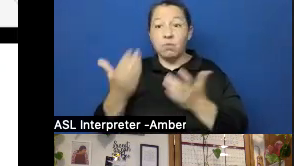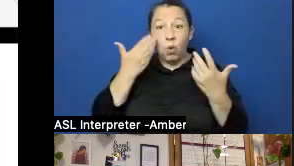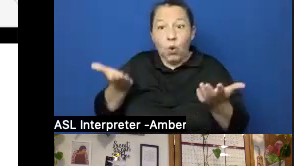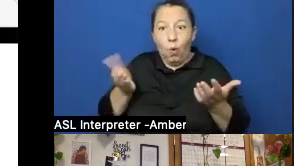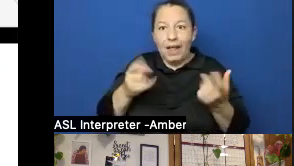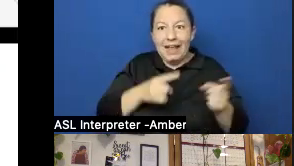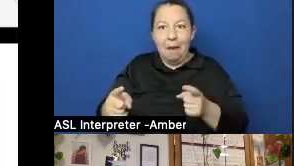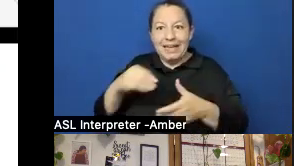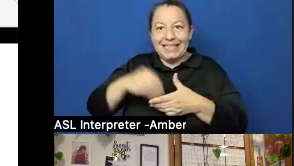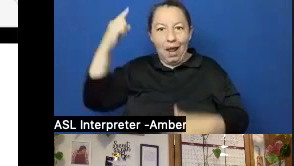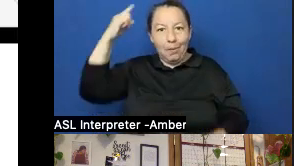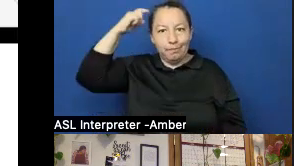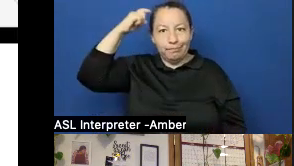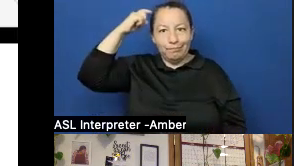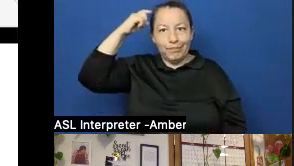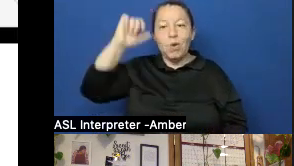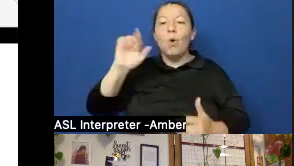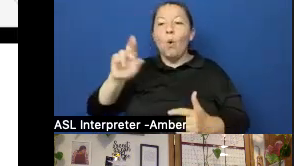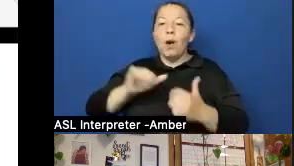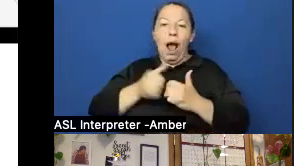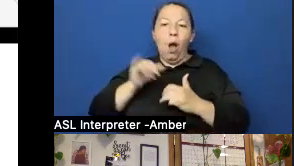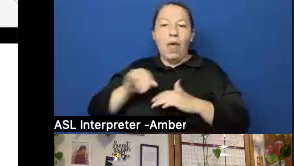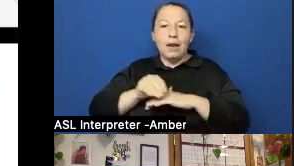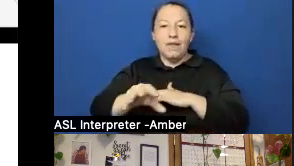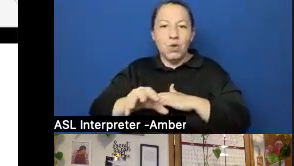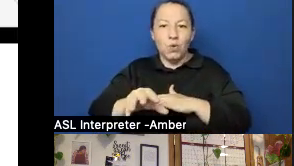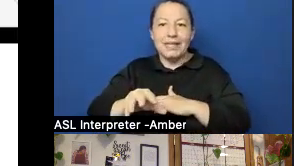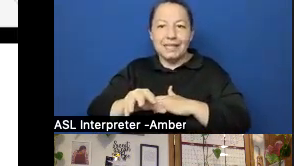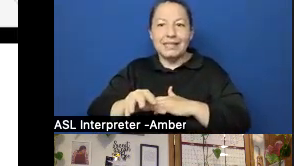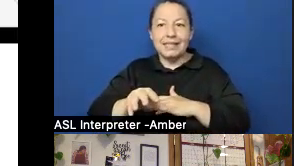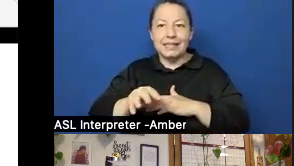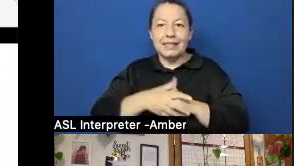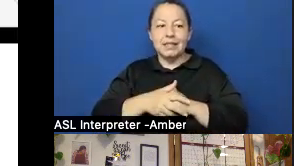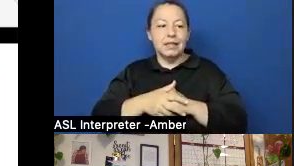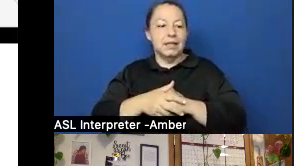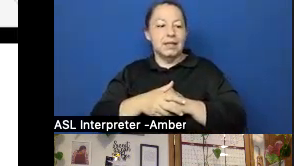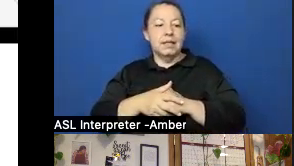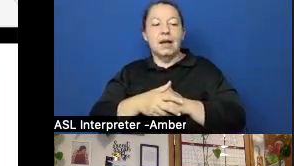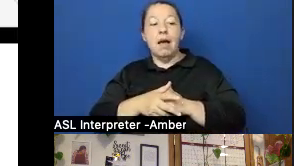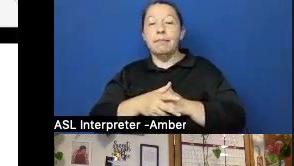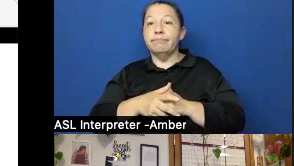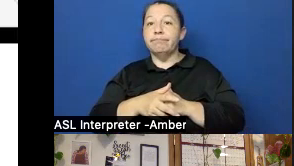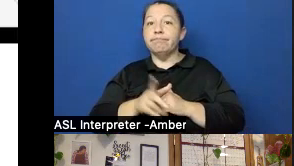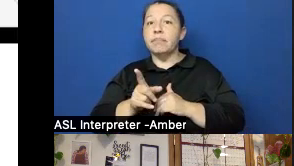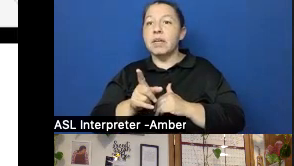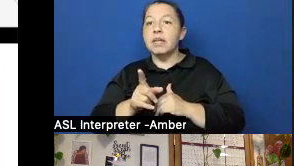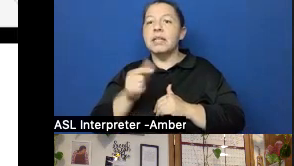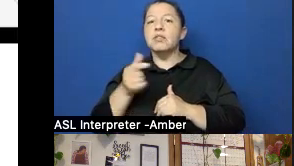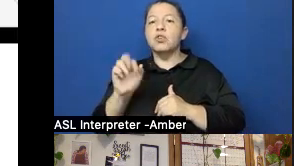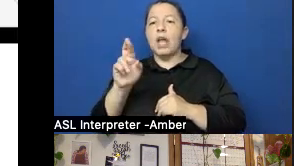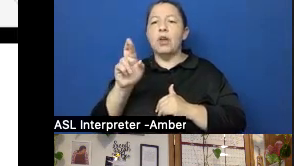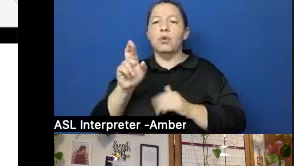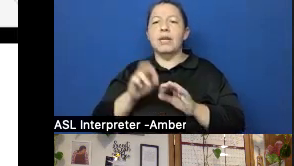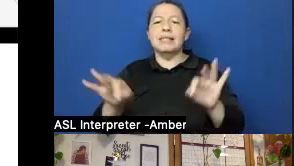or how it influences or originate. Gender is the key importance in defining